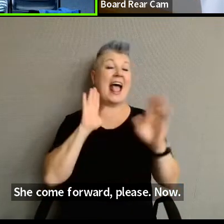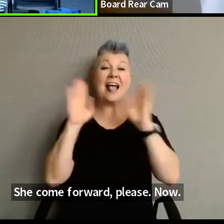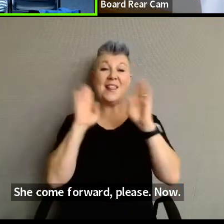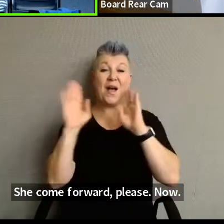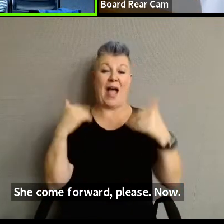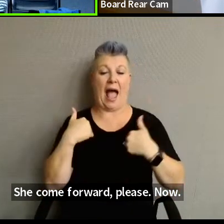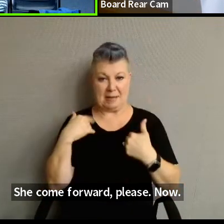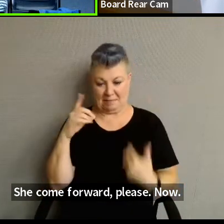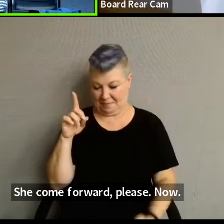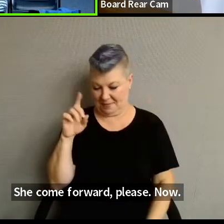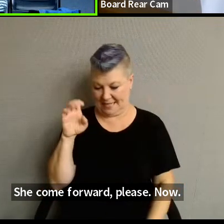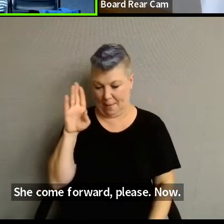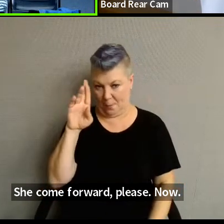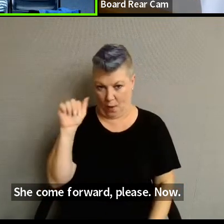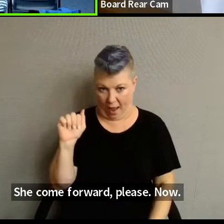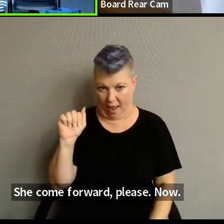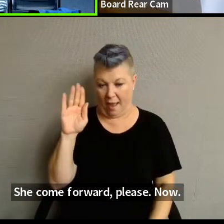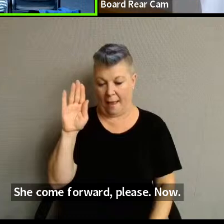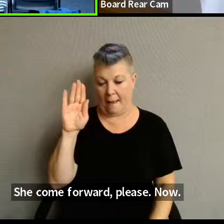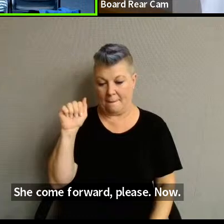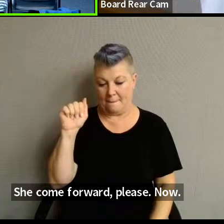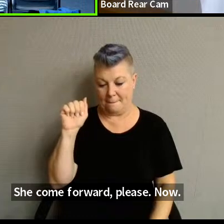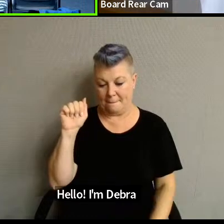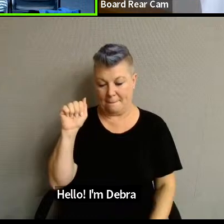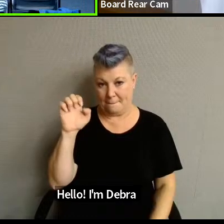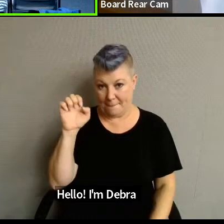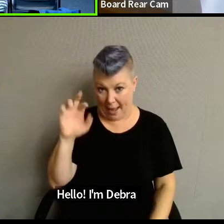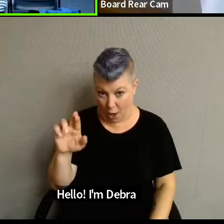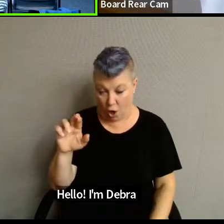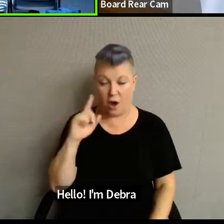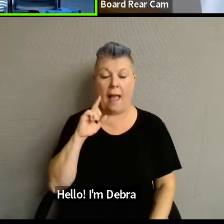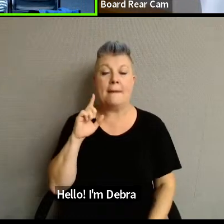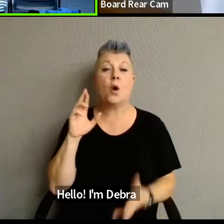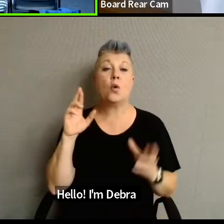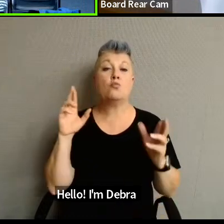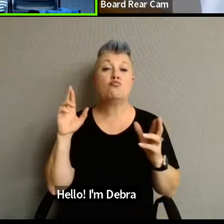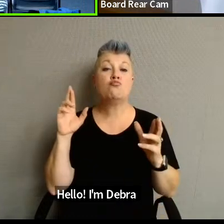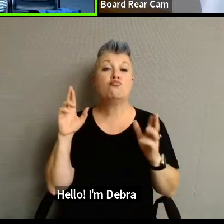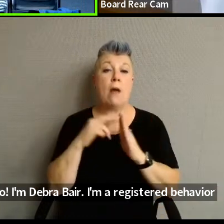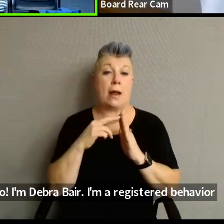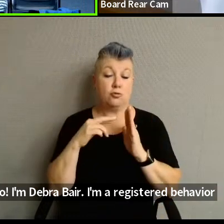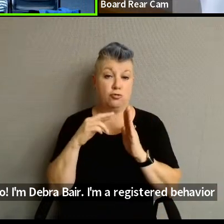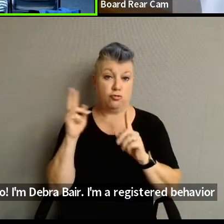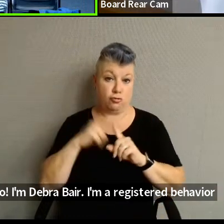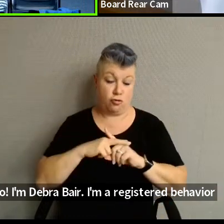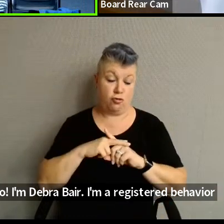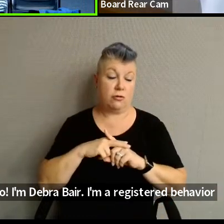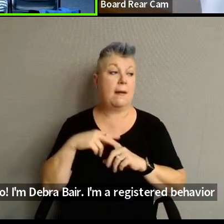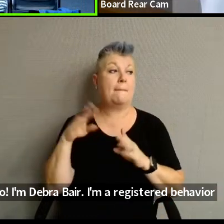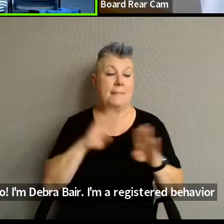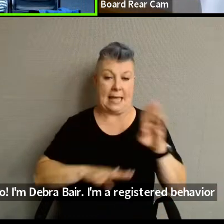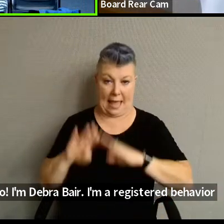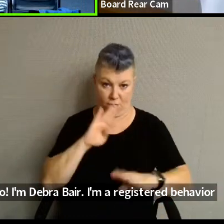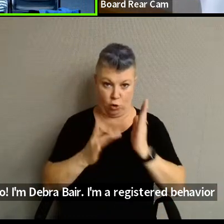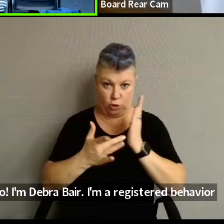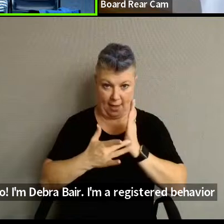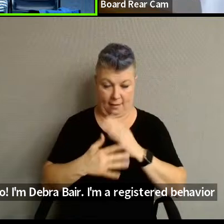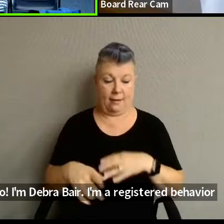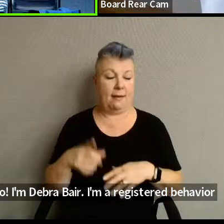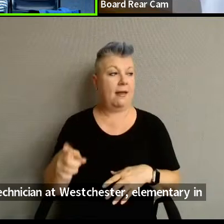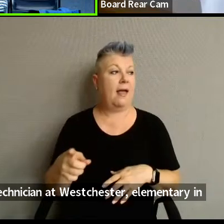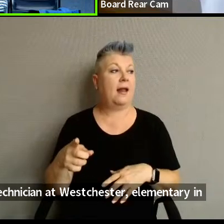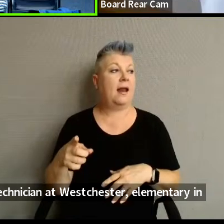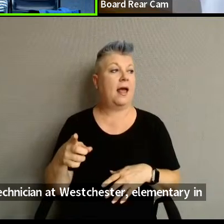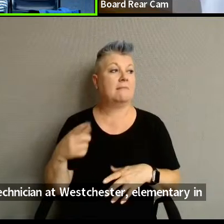Hello, I'm Deborah Bear. I'm a registered behavior technician at Westchester Elementary in Kirkwood. And my grant is to